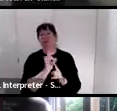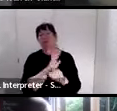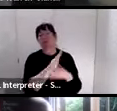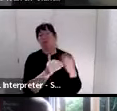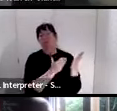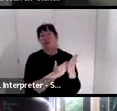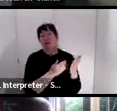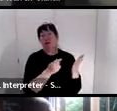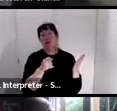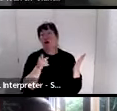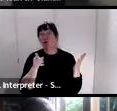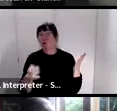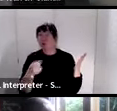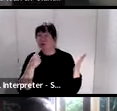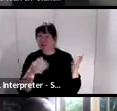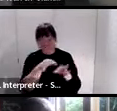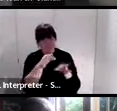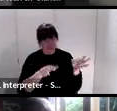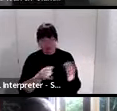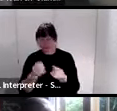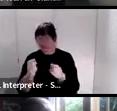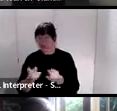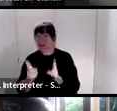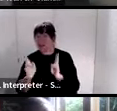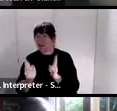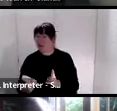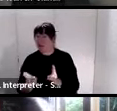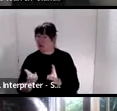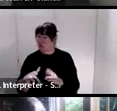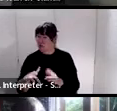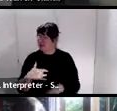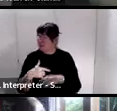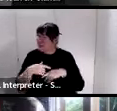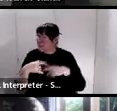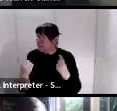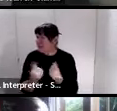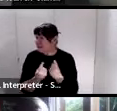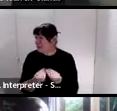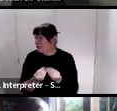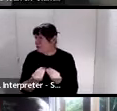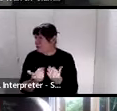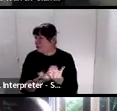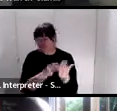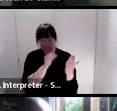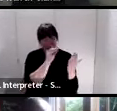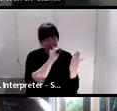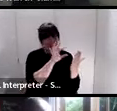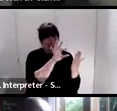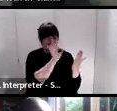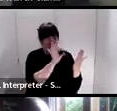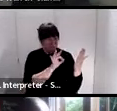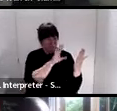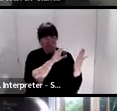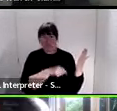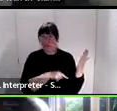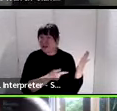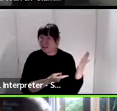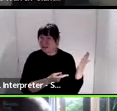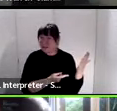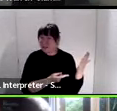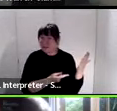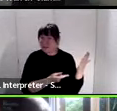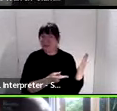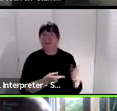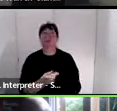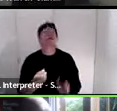it back to the drawing board. Is there anything salvageable in this piece of proposed legislation that's in front of us now?